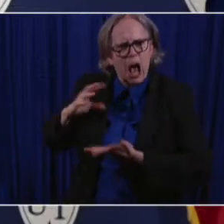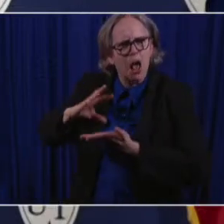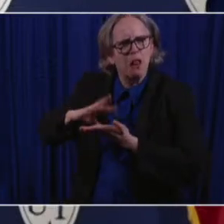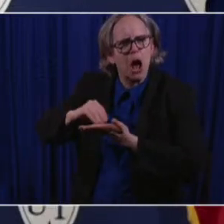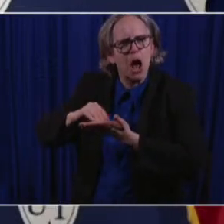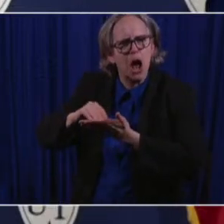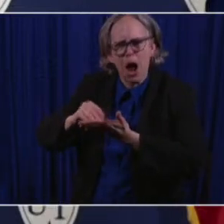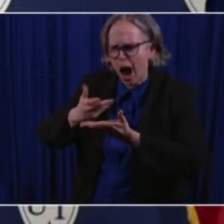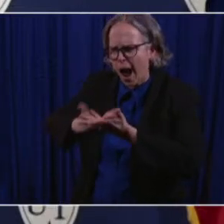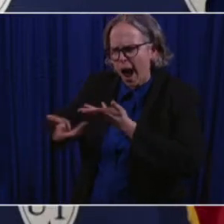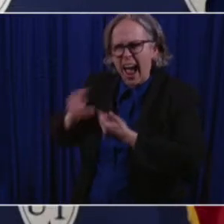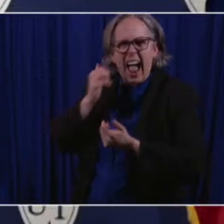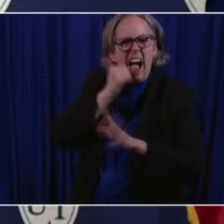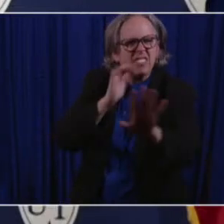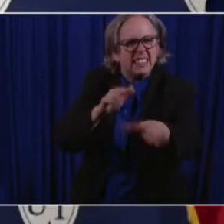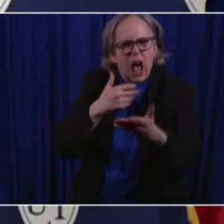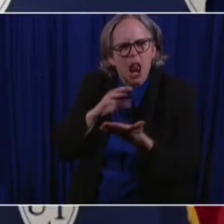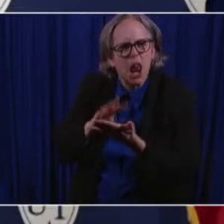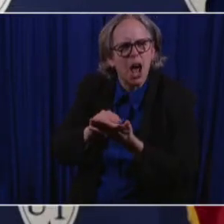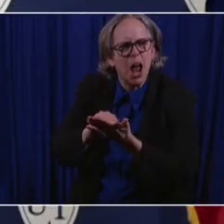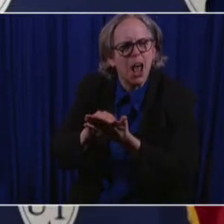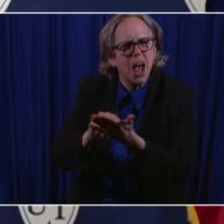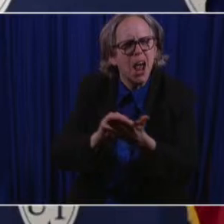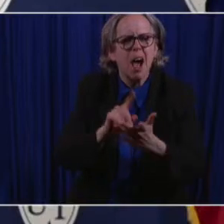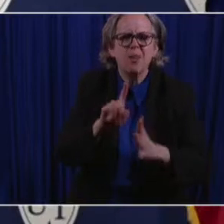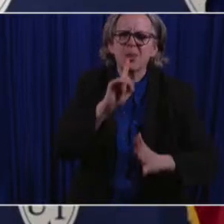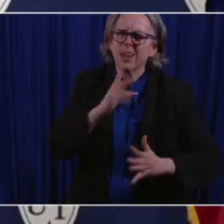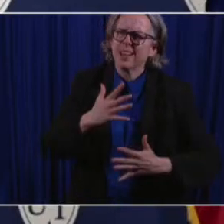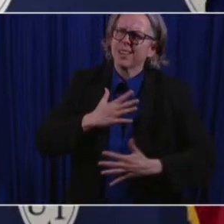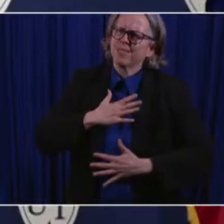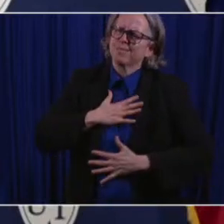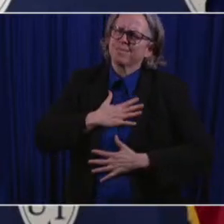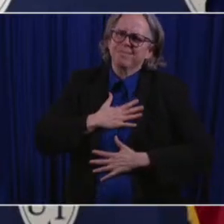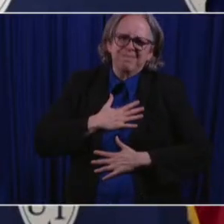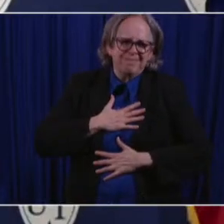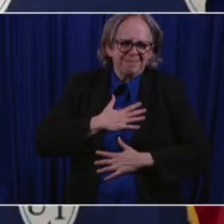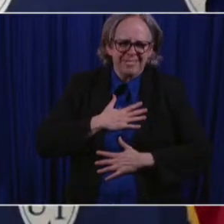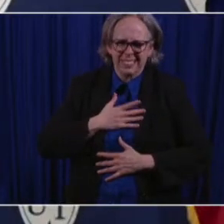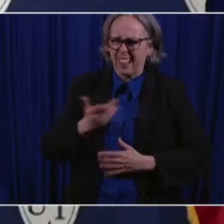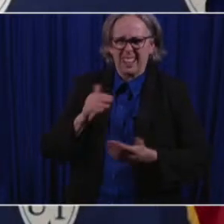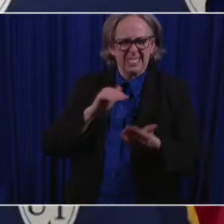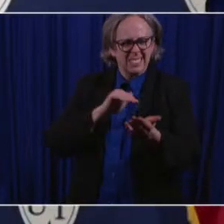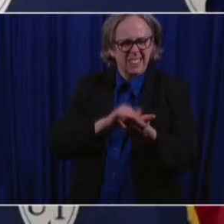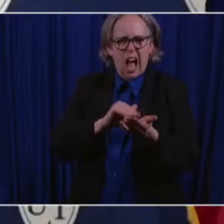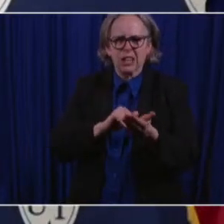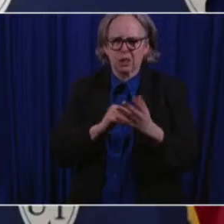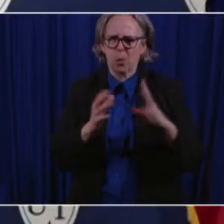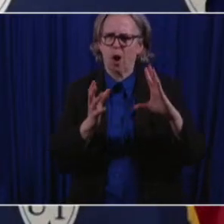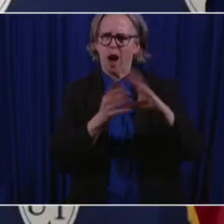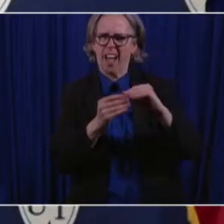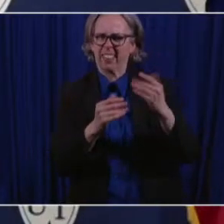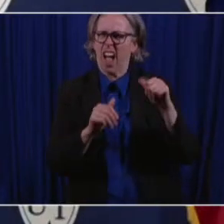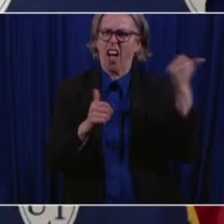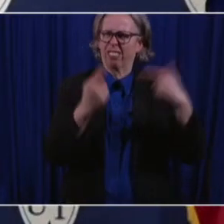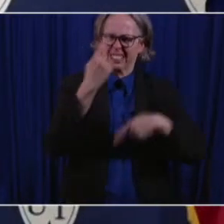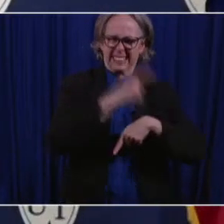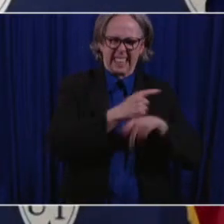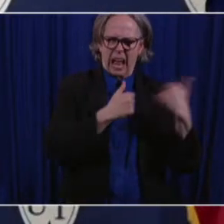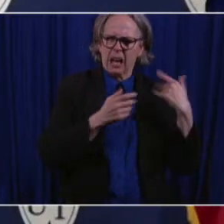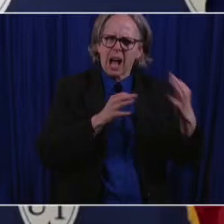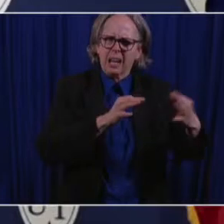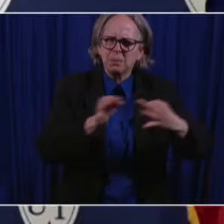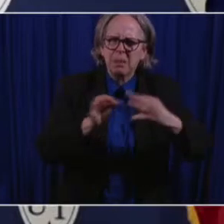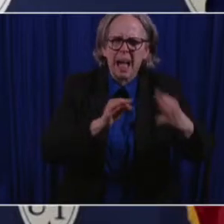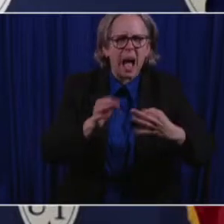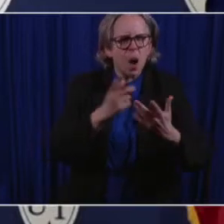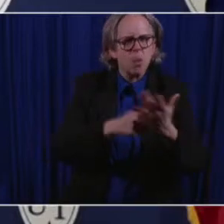people. The doctor that spoke to us earlier, when she started telling him what she was doing out in the